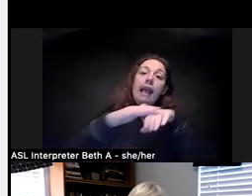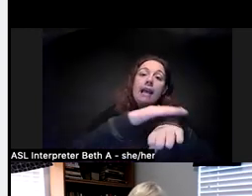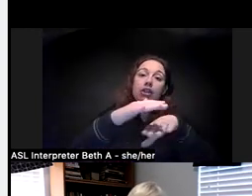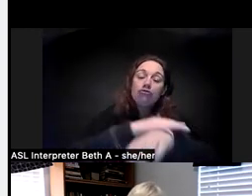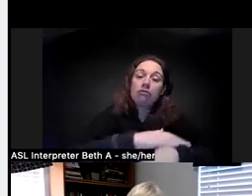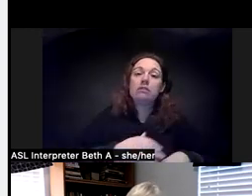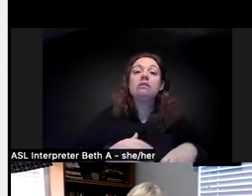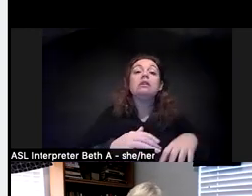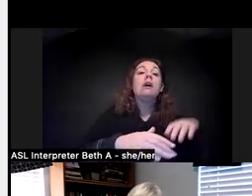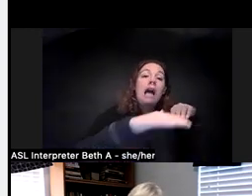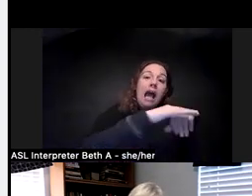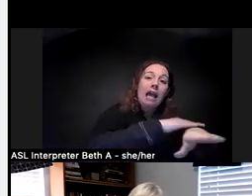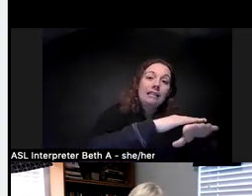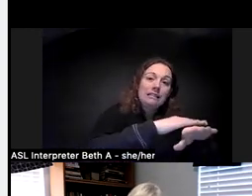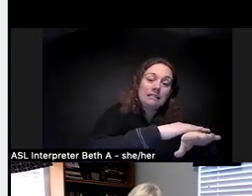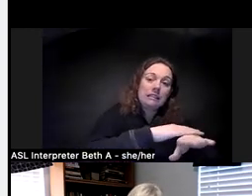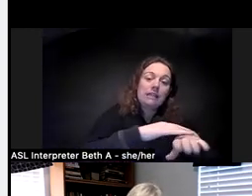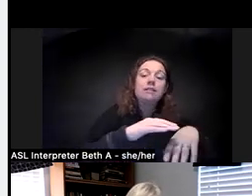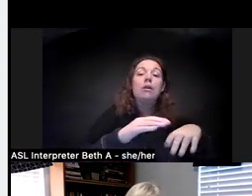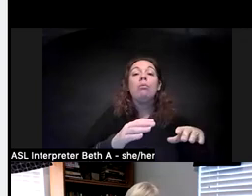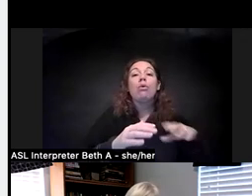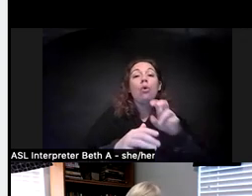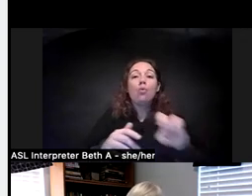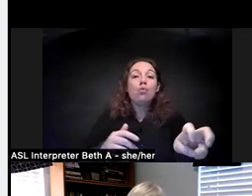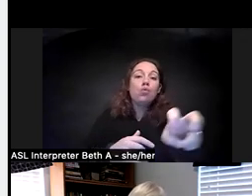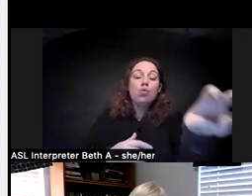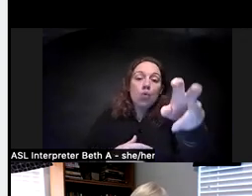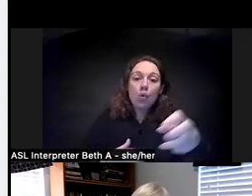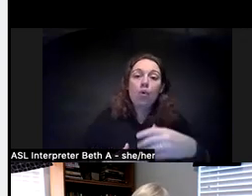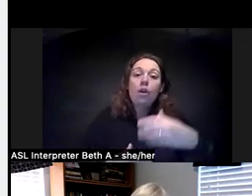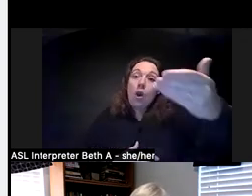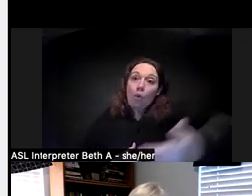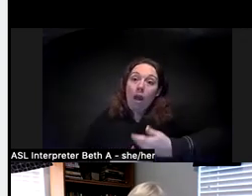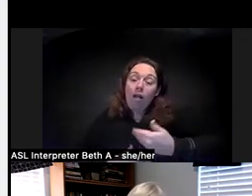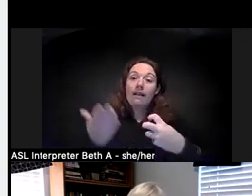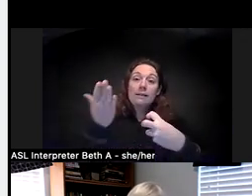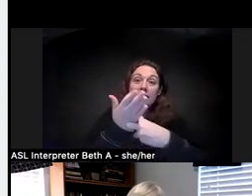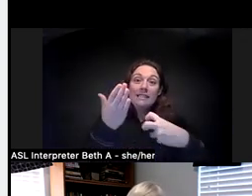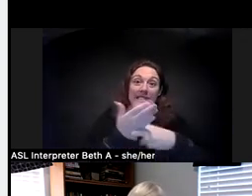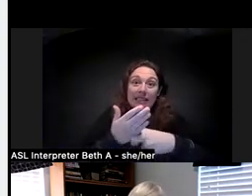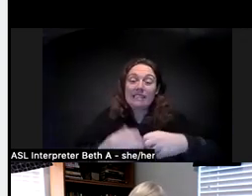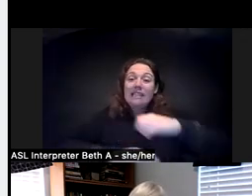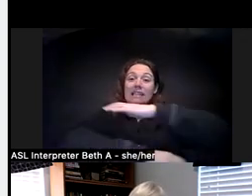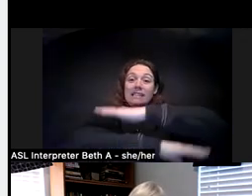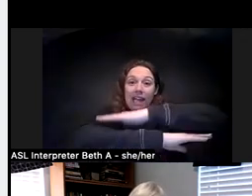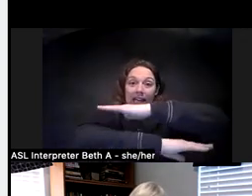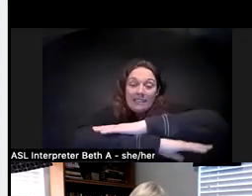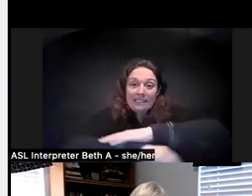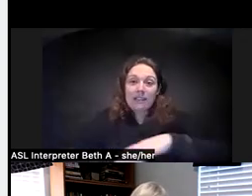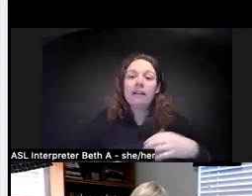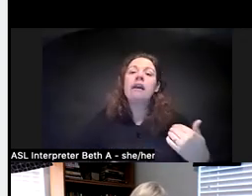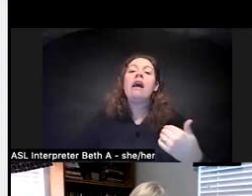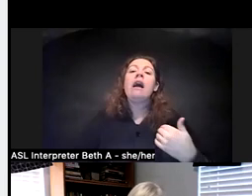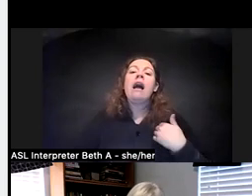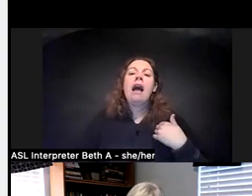route, information and welcome and ticketing desks, stanchion barricades, which become